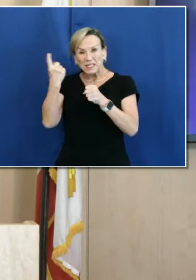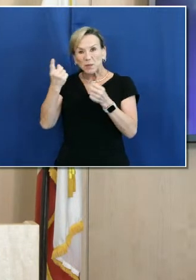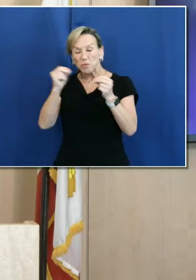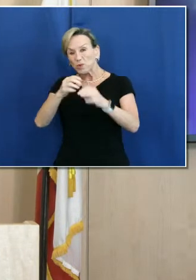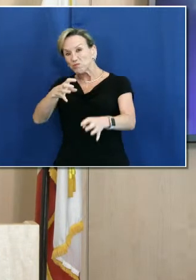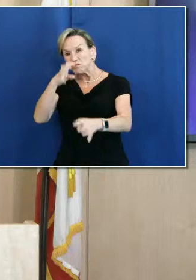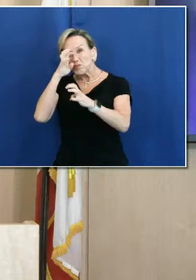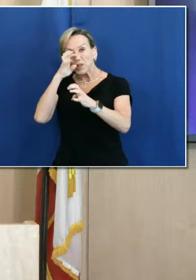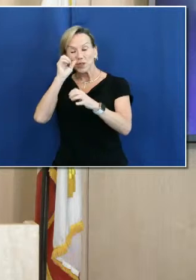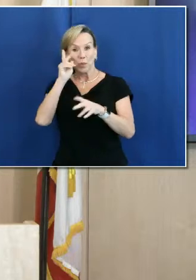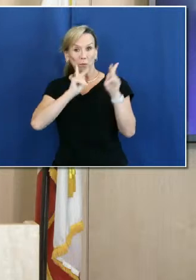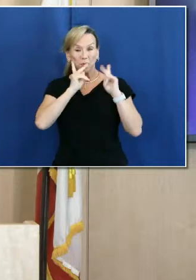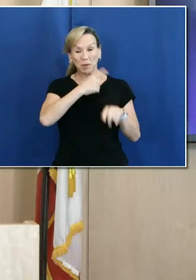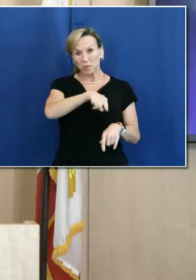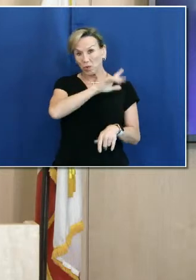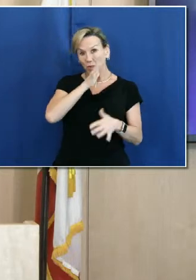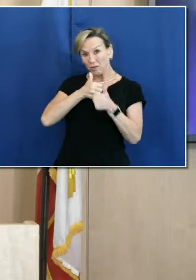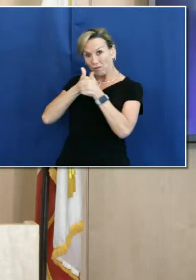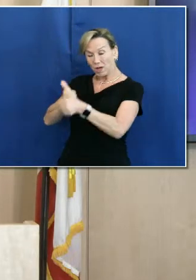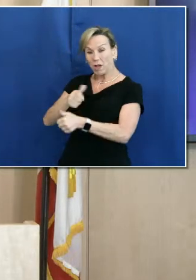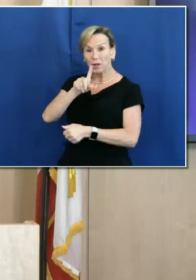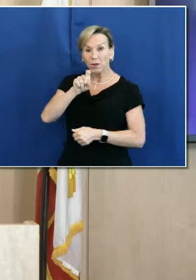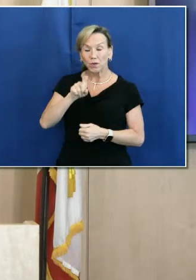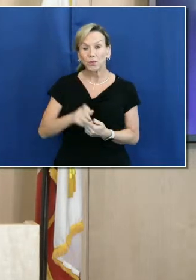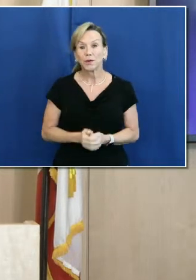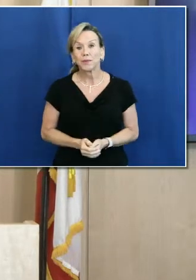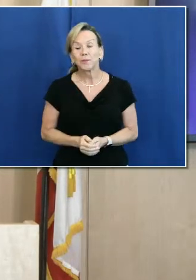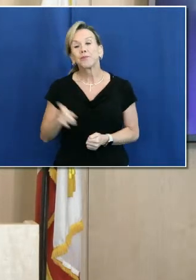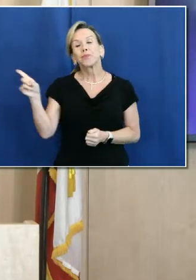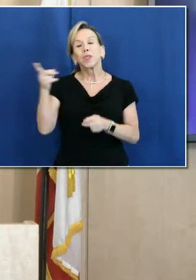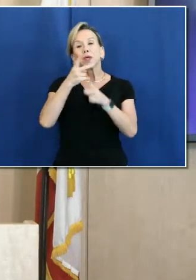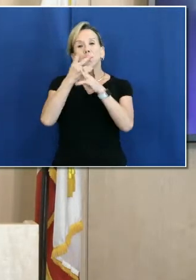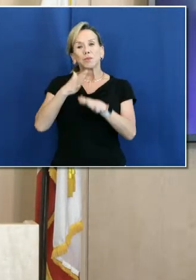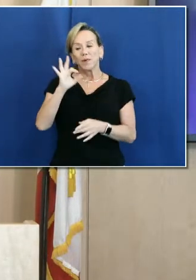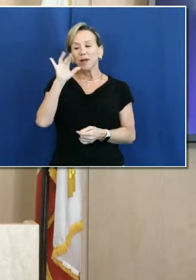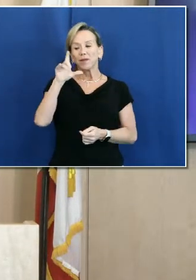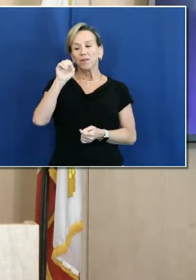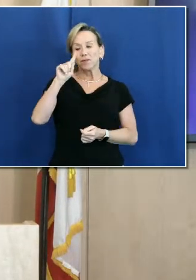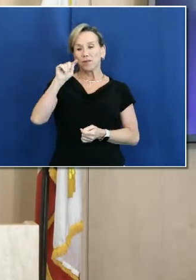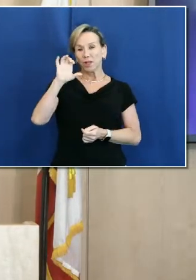with the public health order? Okay, Supervisor Fletcher is going to respond.